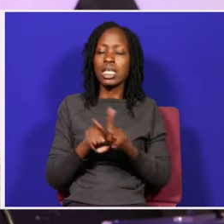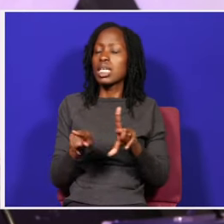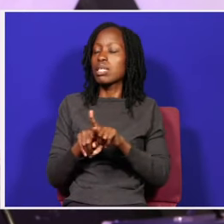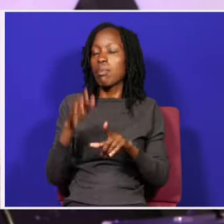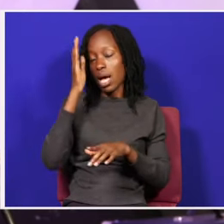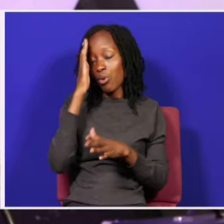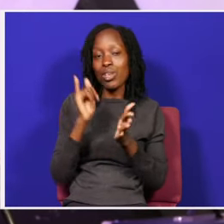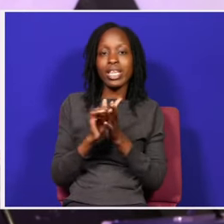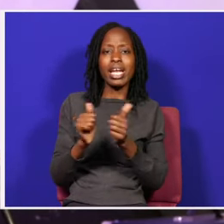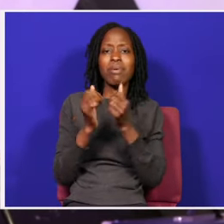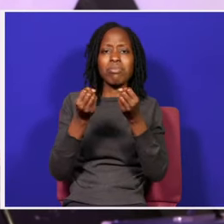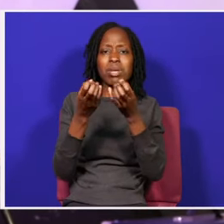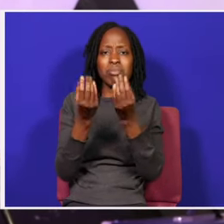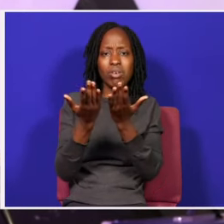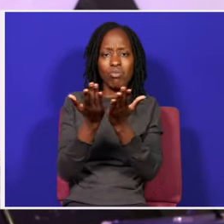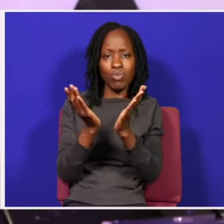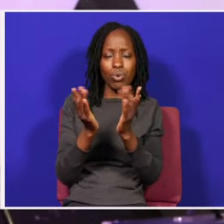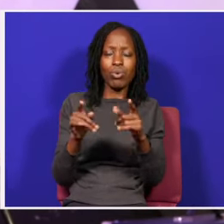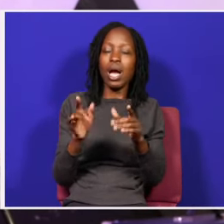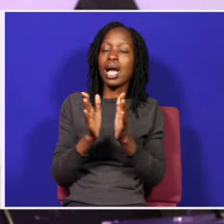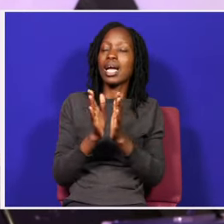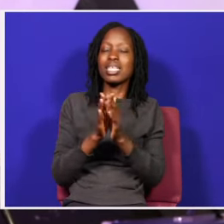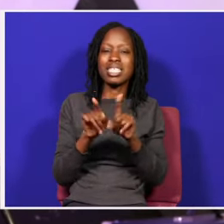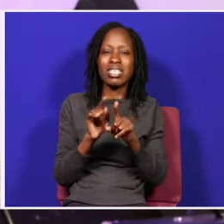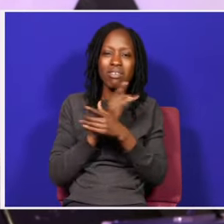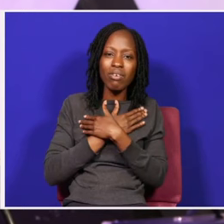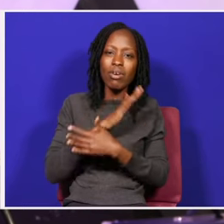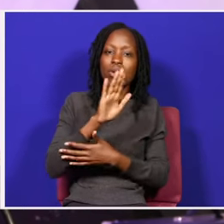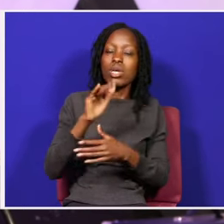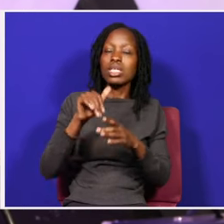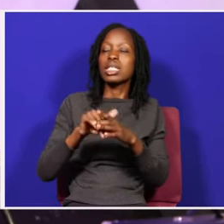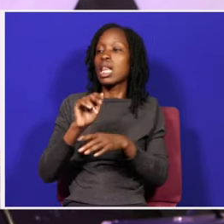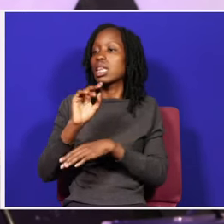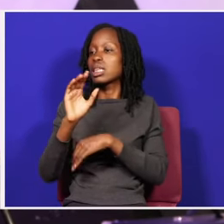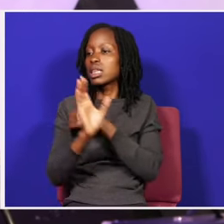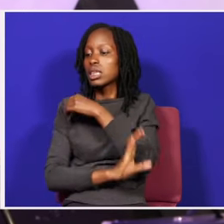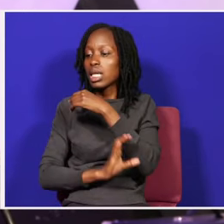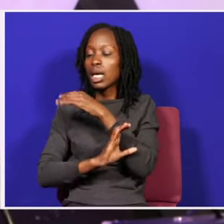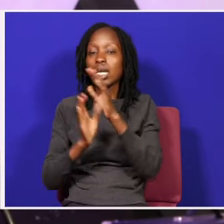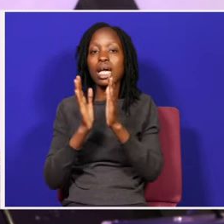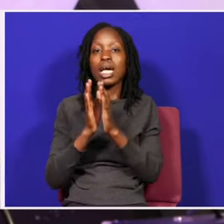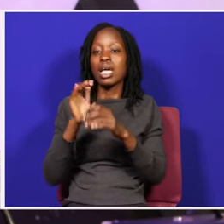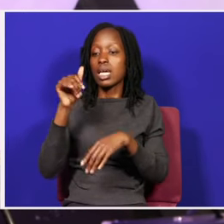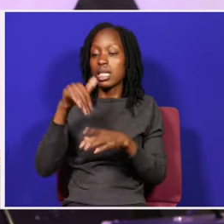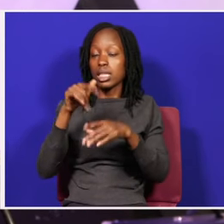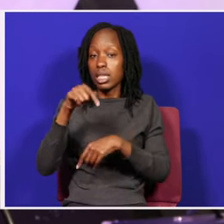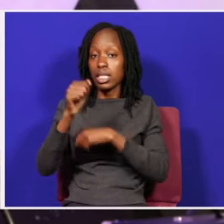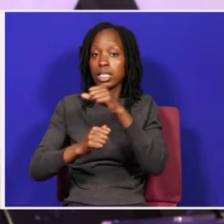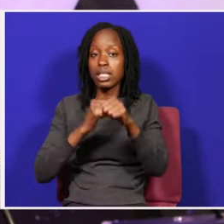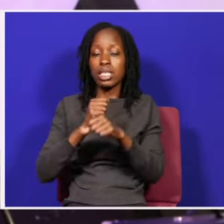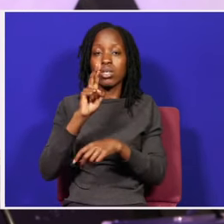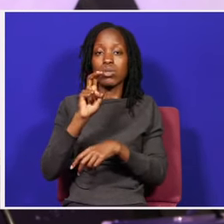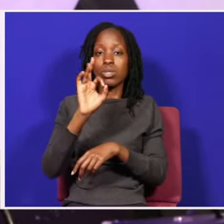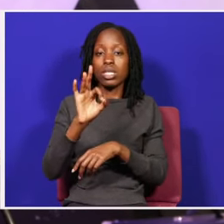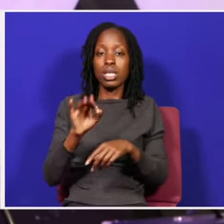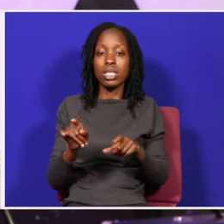other families and dear friends across the nation throughout 2023. But then